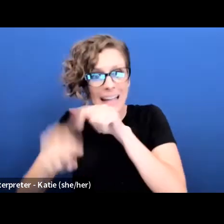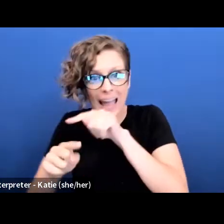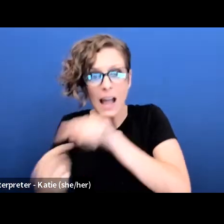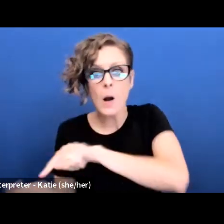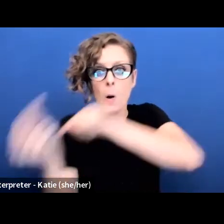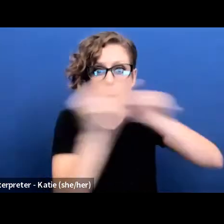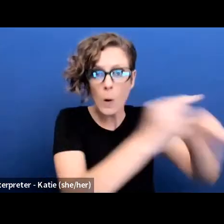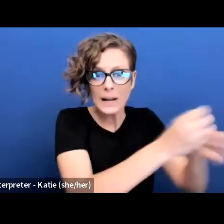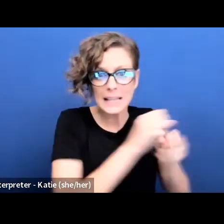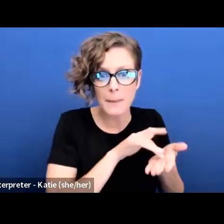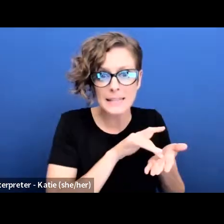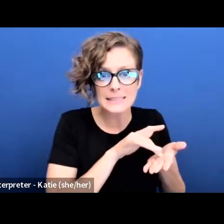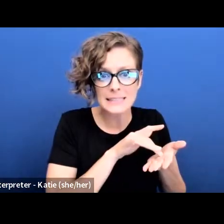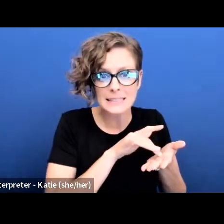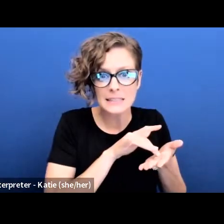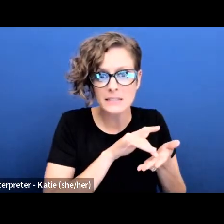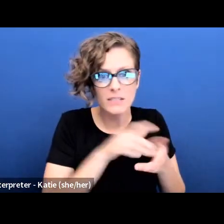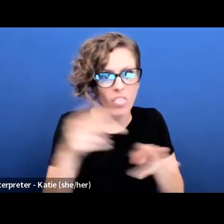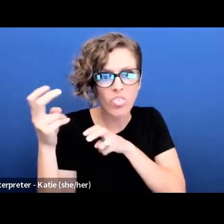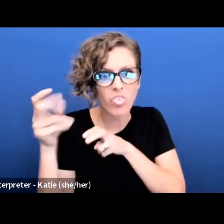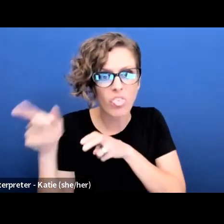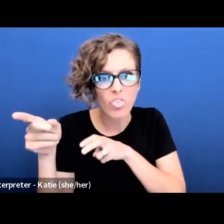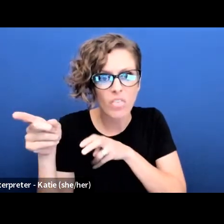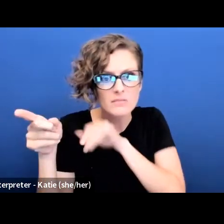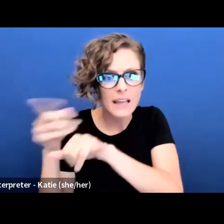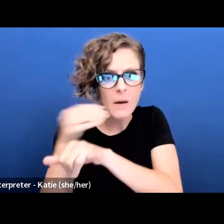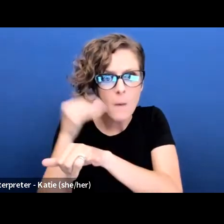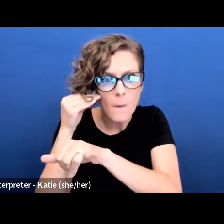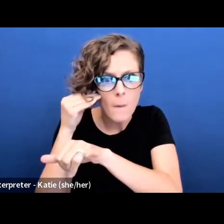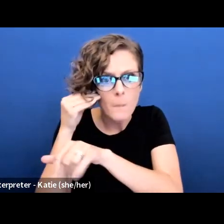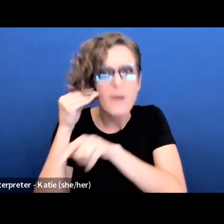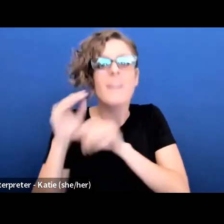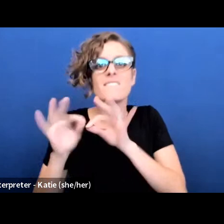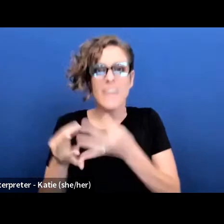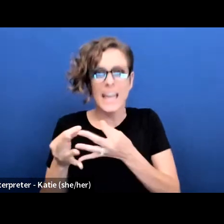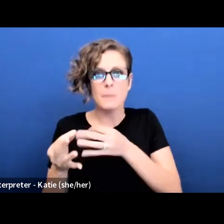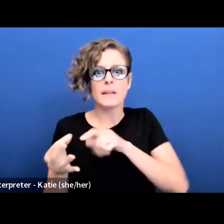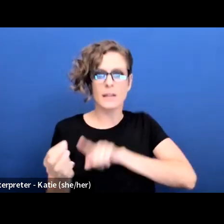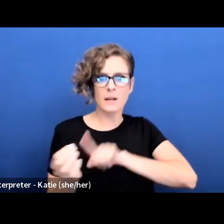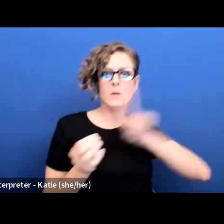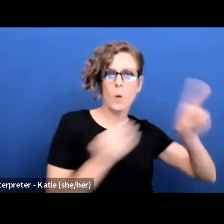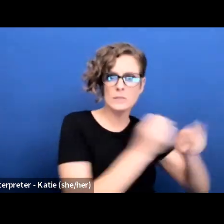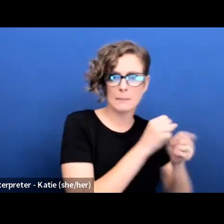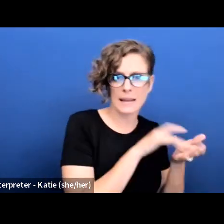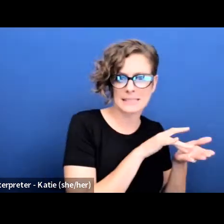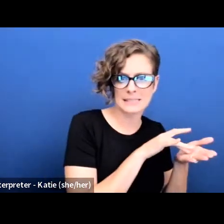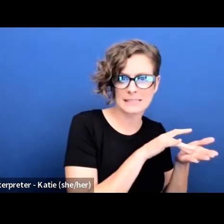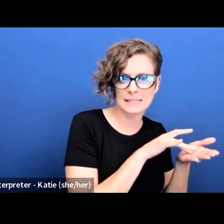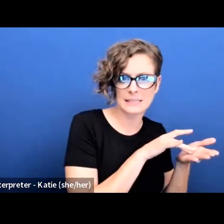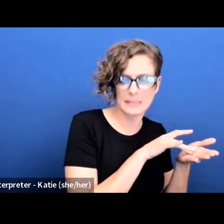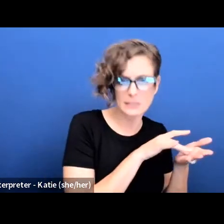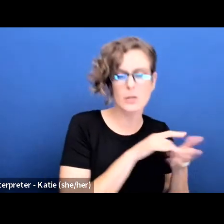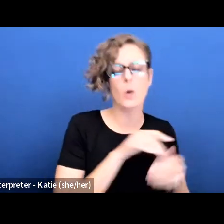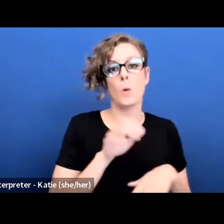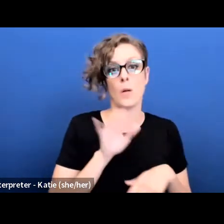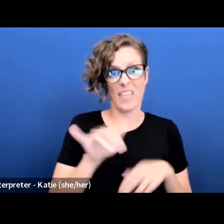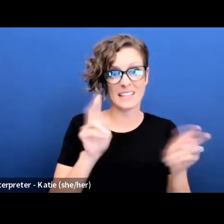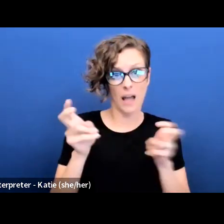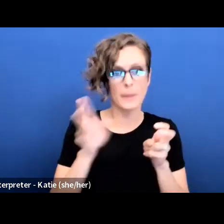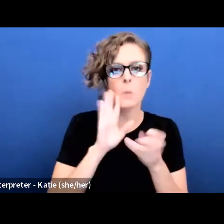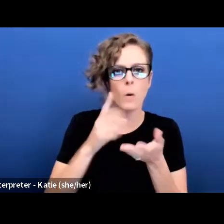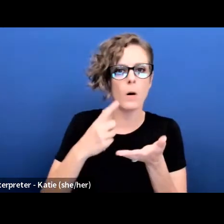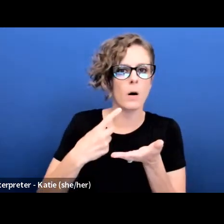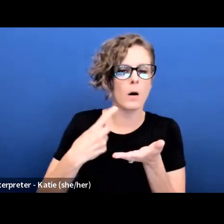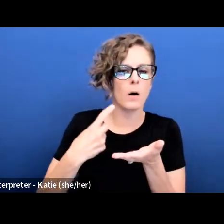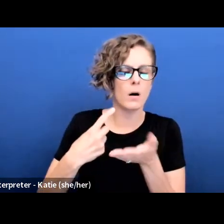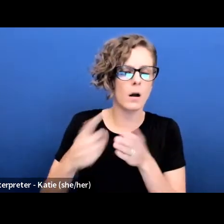So I think that that's going to be something that will come up in your own groups. Well, I just went and